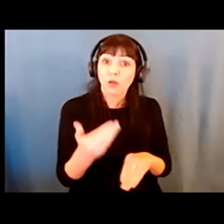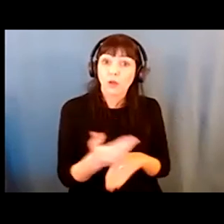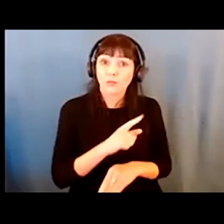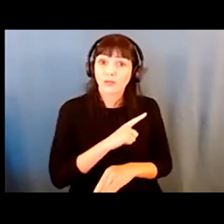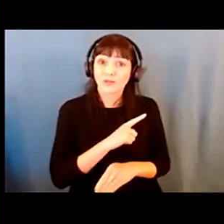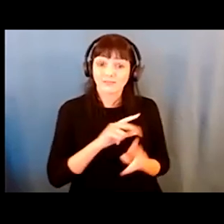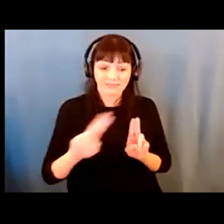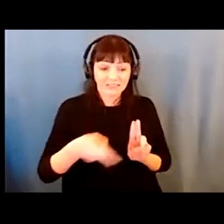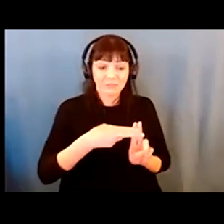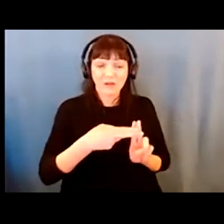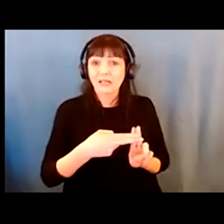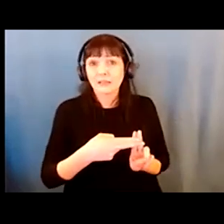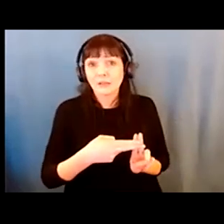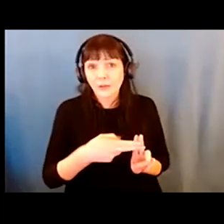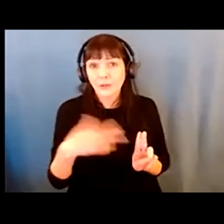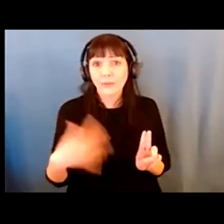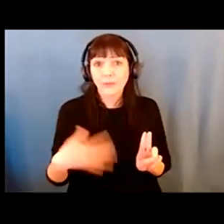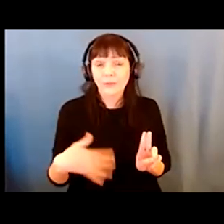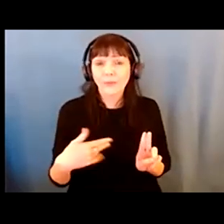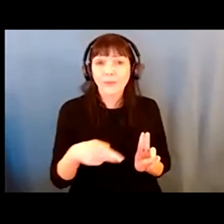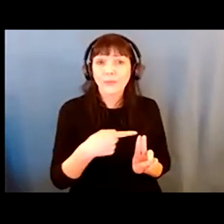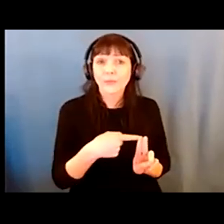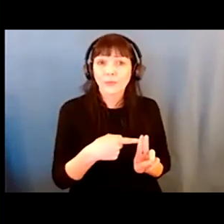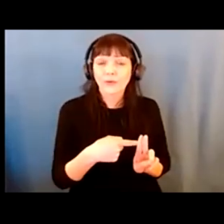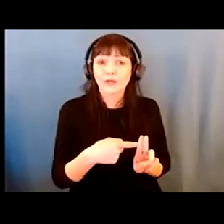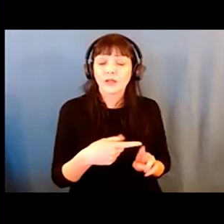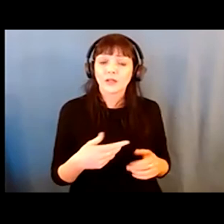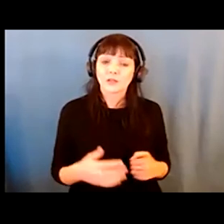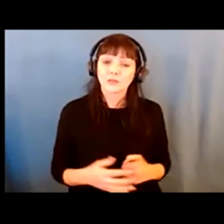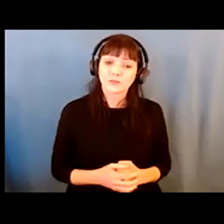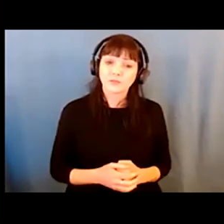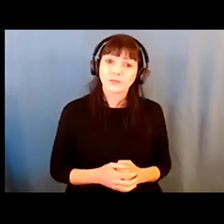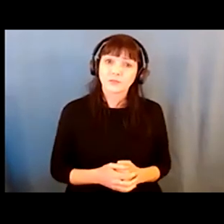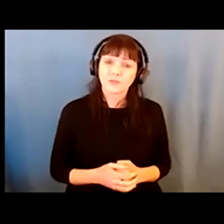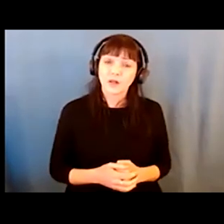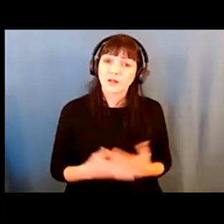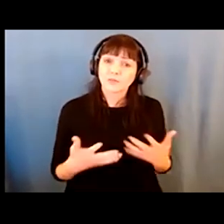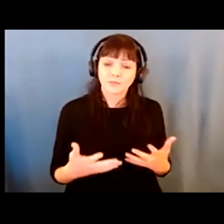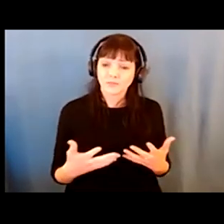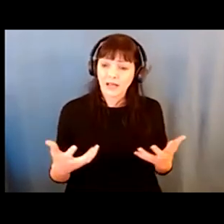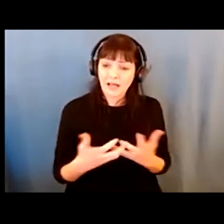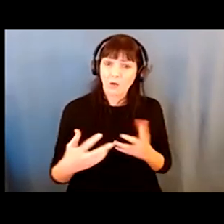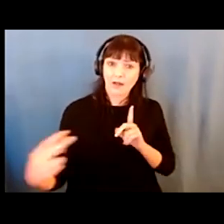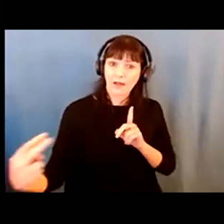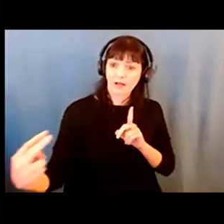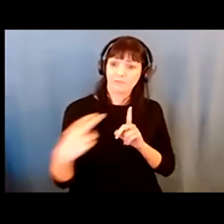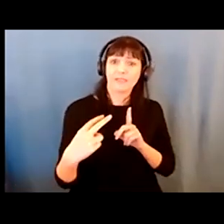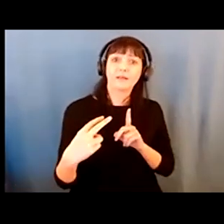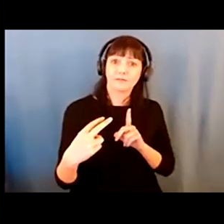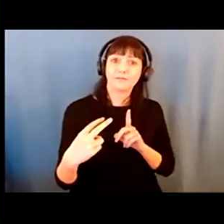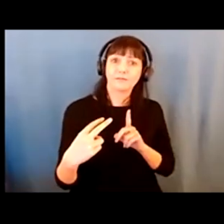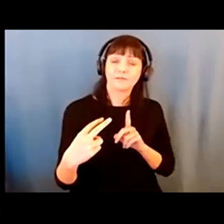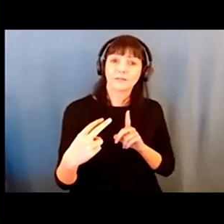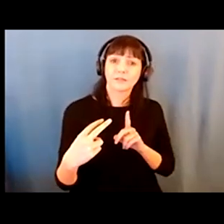and the difficulties around the way that you are perceived once people think that you have, you know,